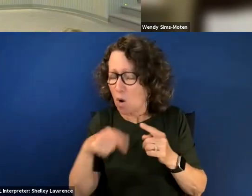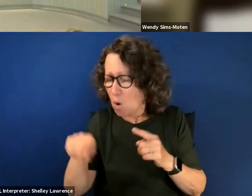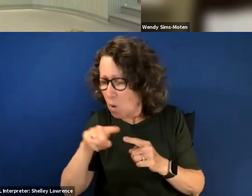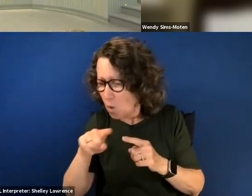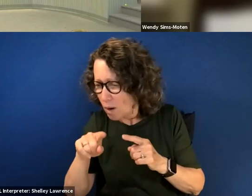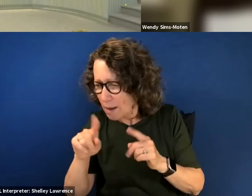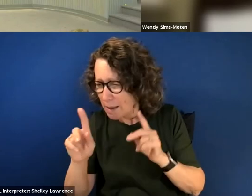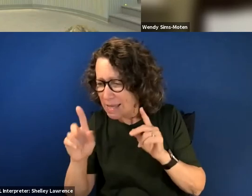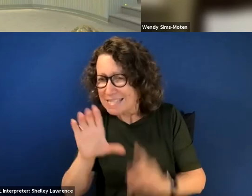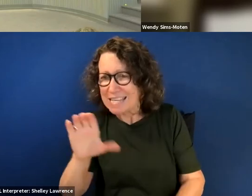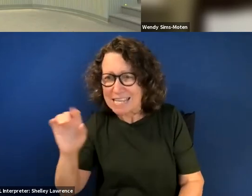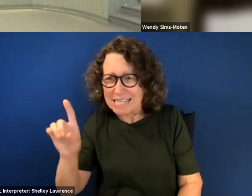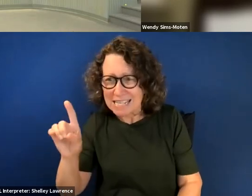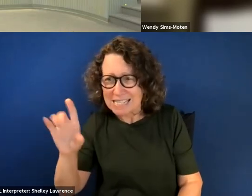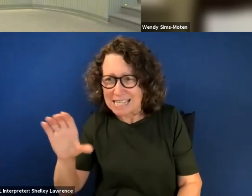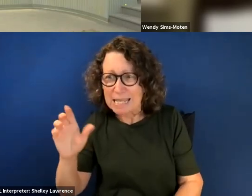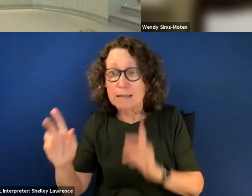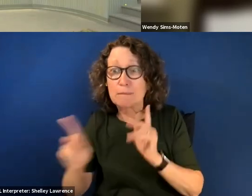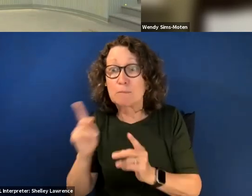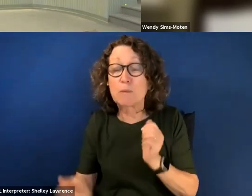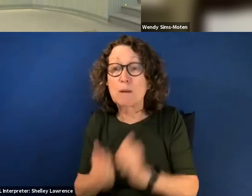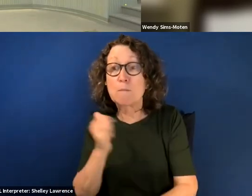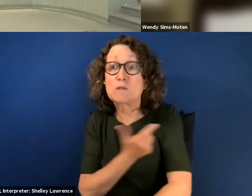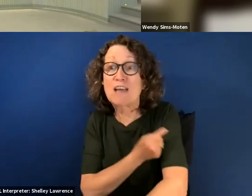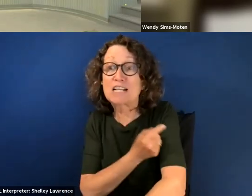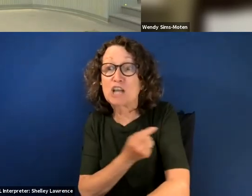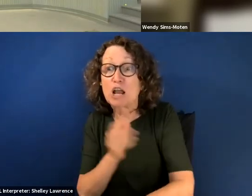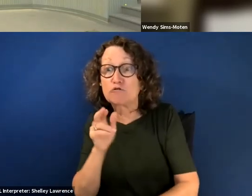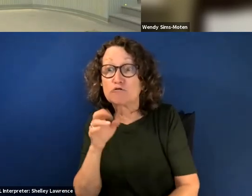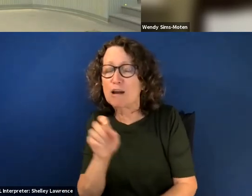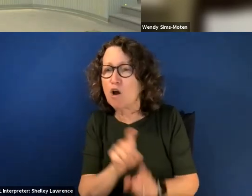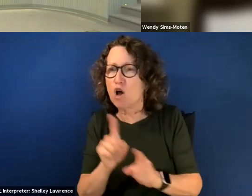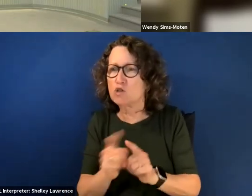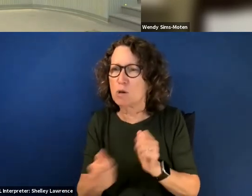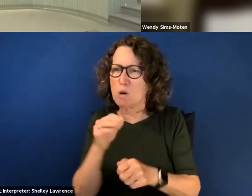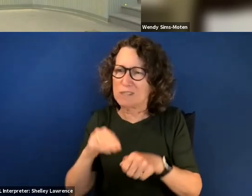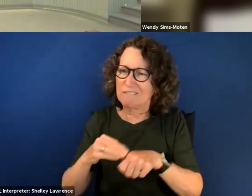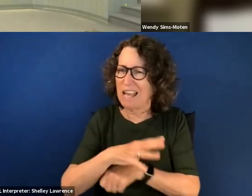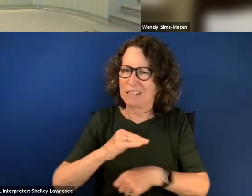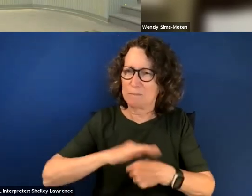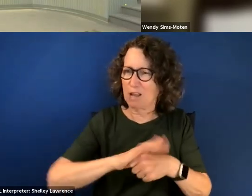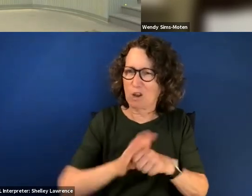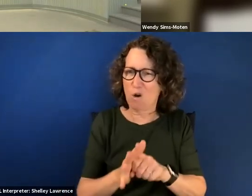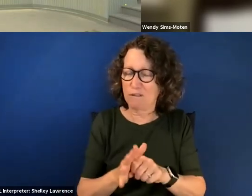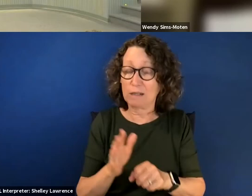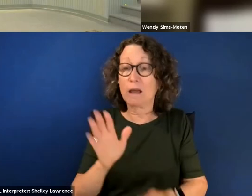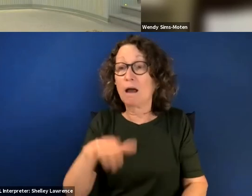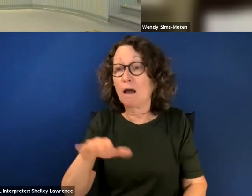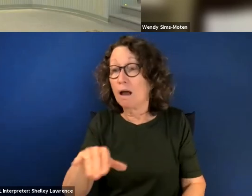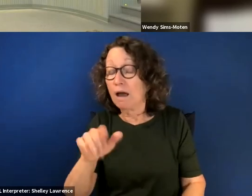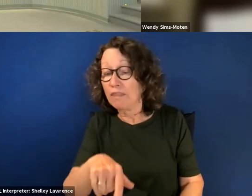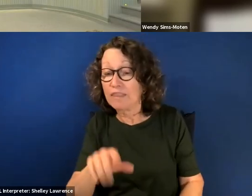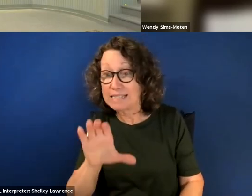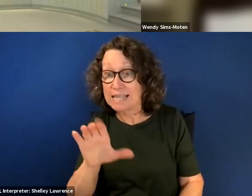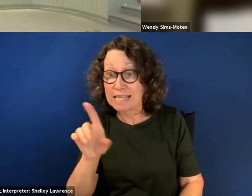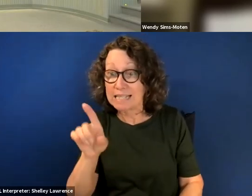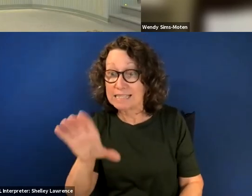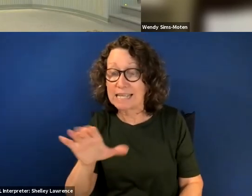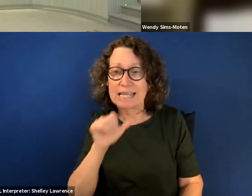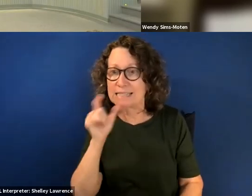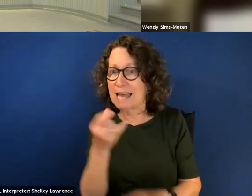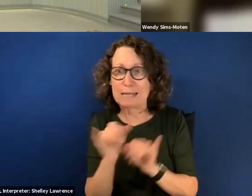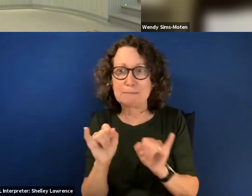admitting that the areas with the most vaccination rates are also the most affected by COVID. By the way, the CDC is not an